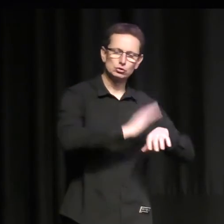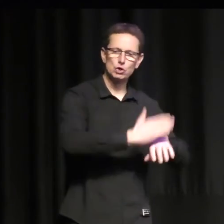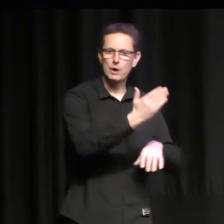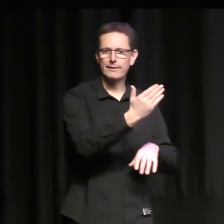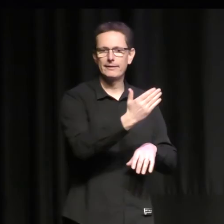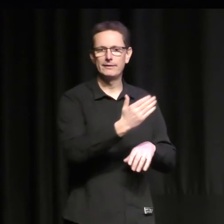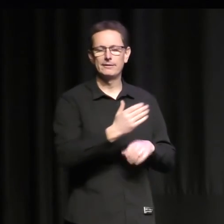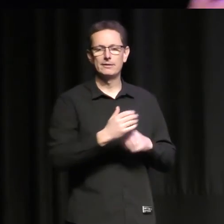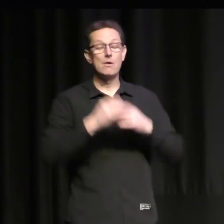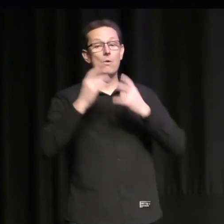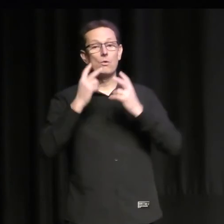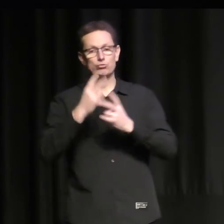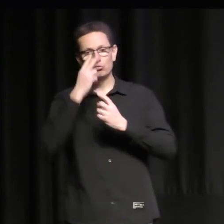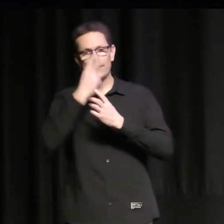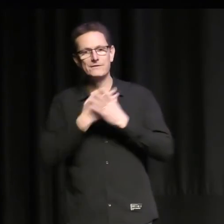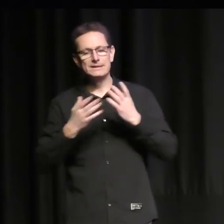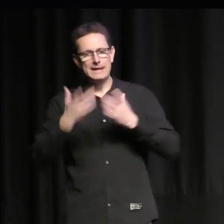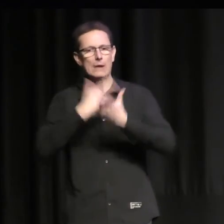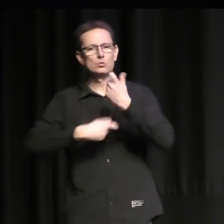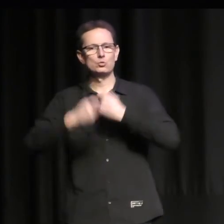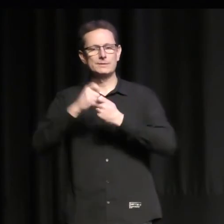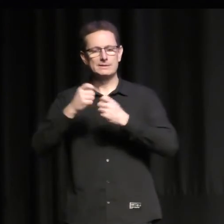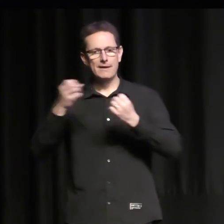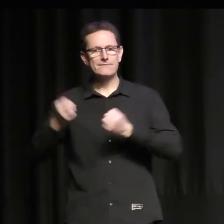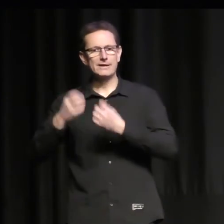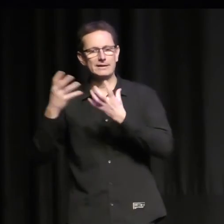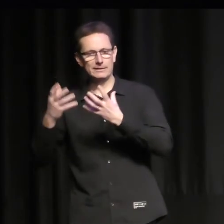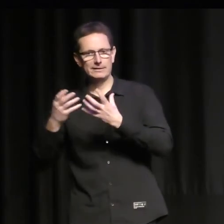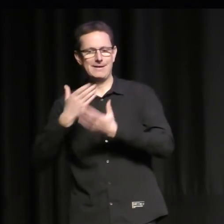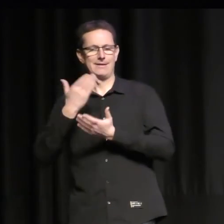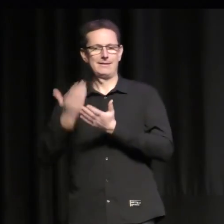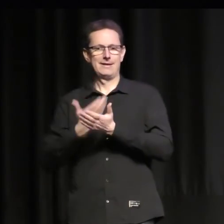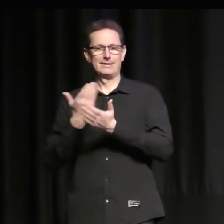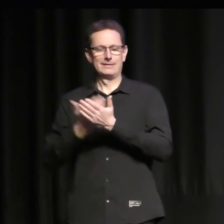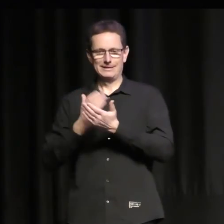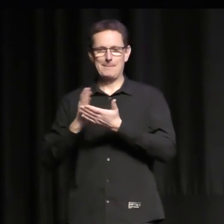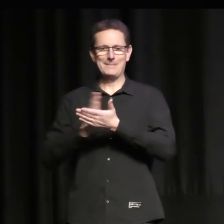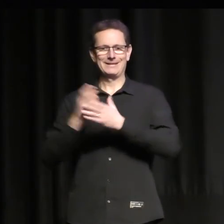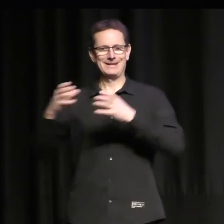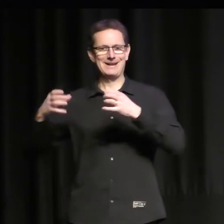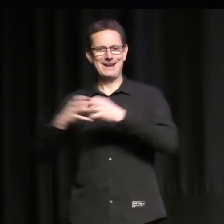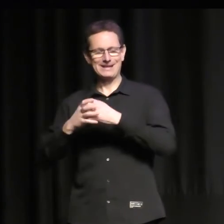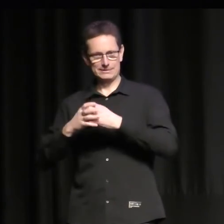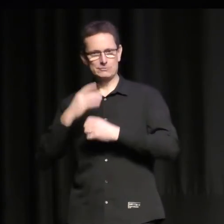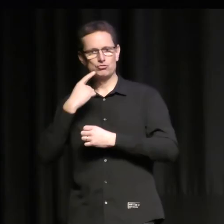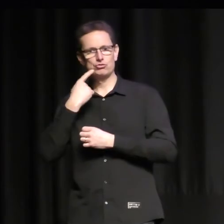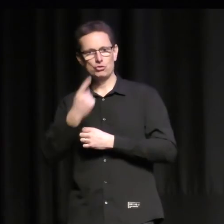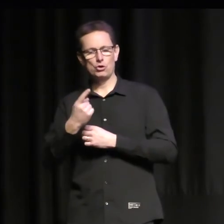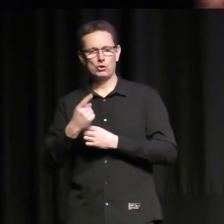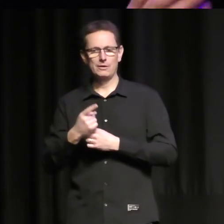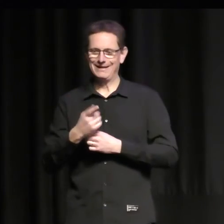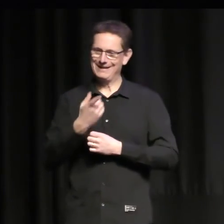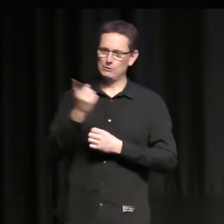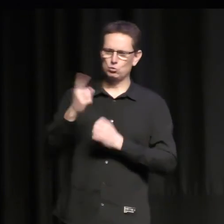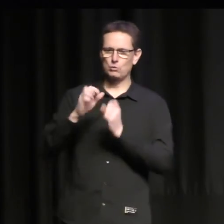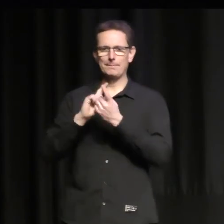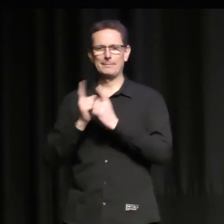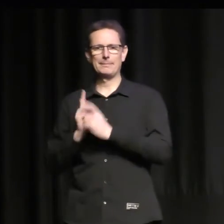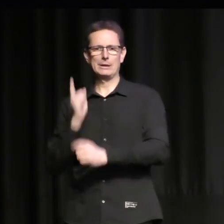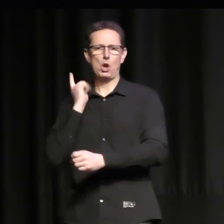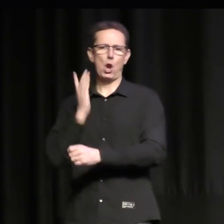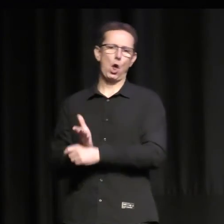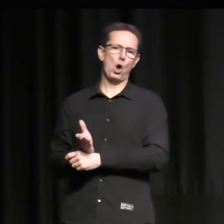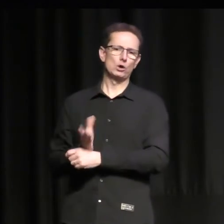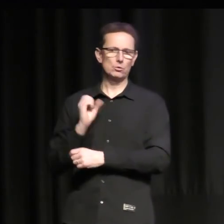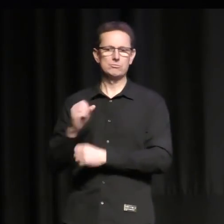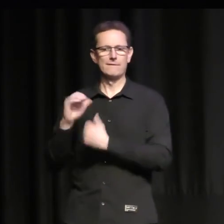It also showed the economic effects, contrary to what the middle class people were saying, that they'll all be lazy if you give them a basic